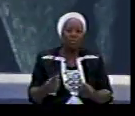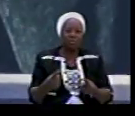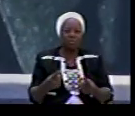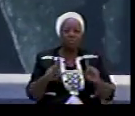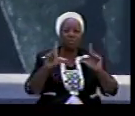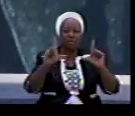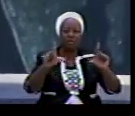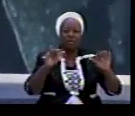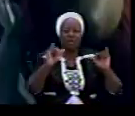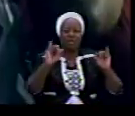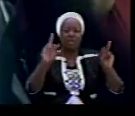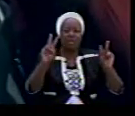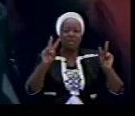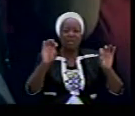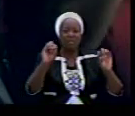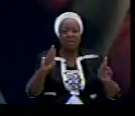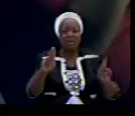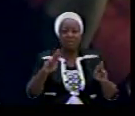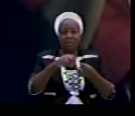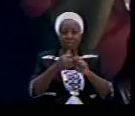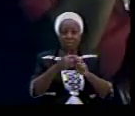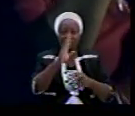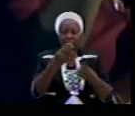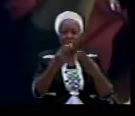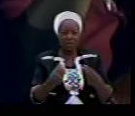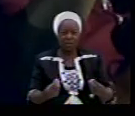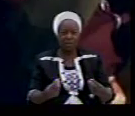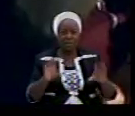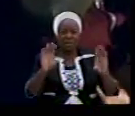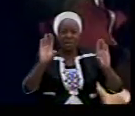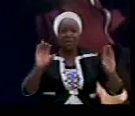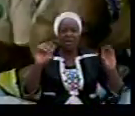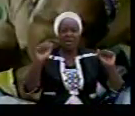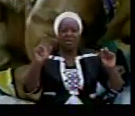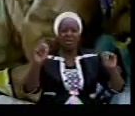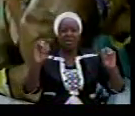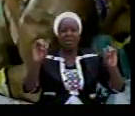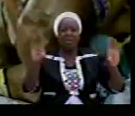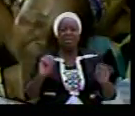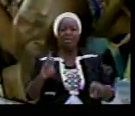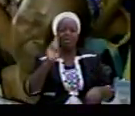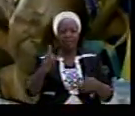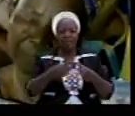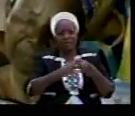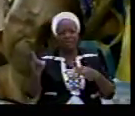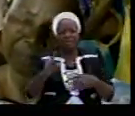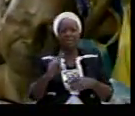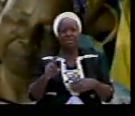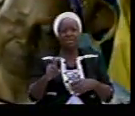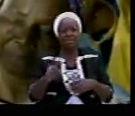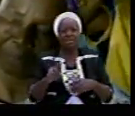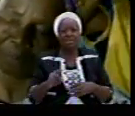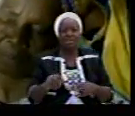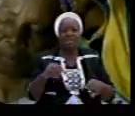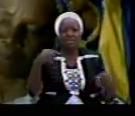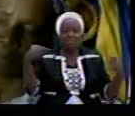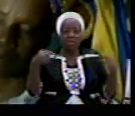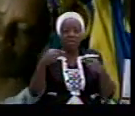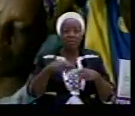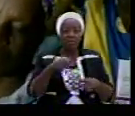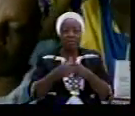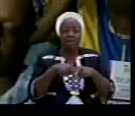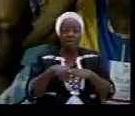problem will be solved. Cancer will vanish away. Arthritis will vanish away.